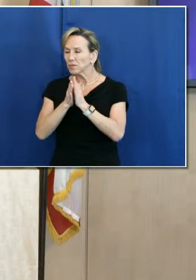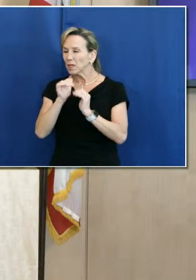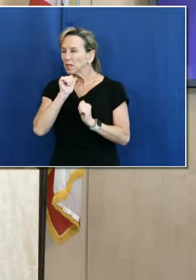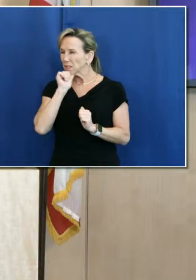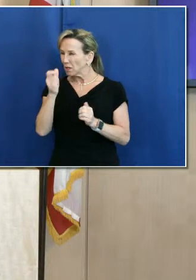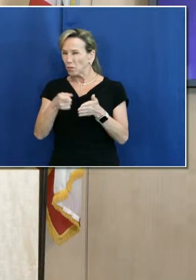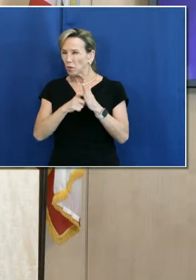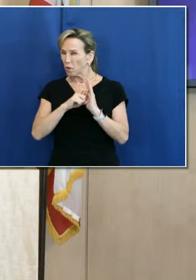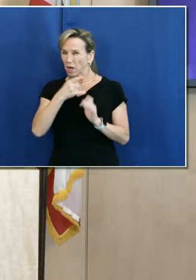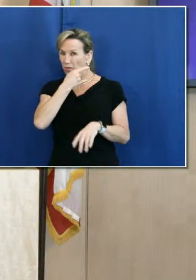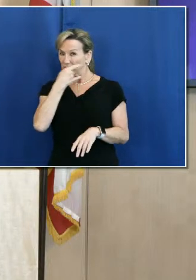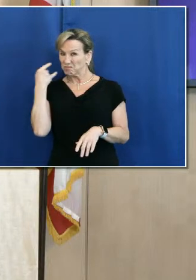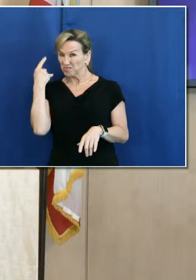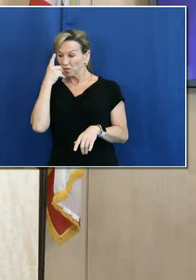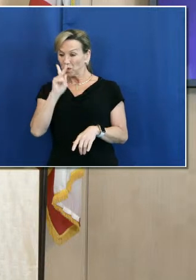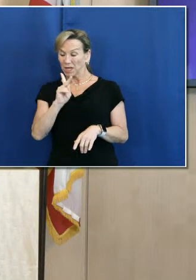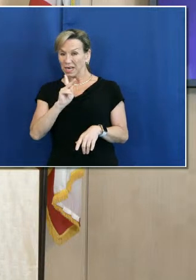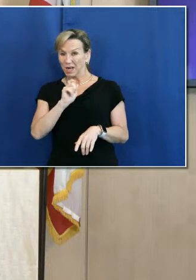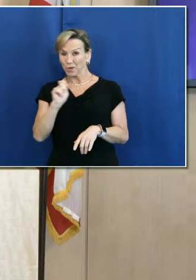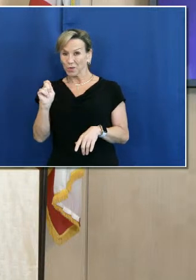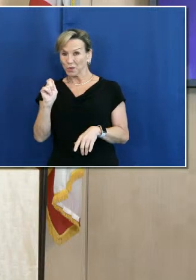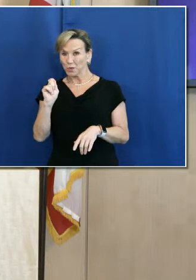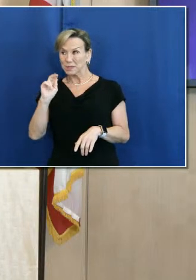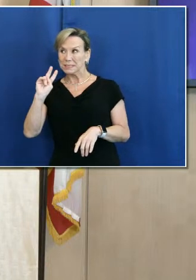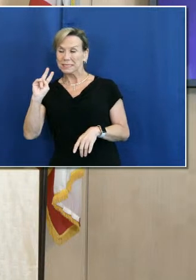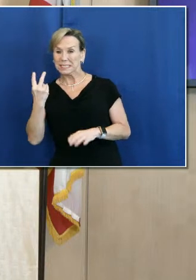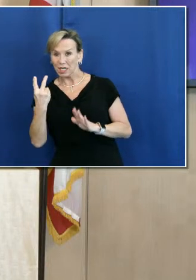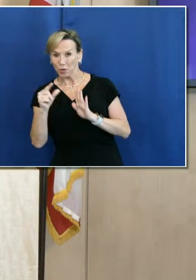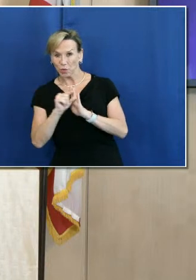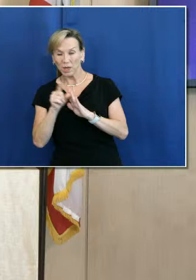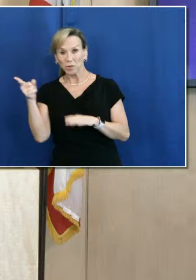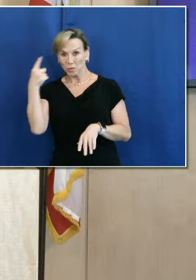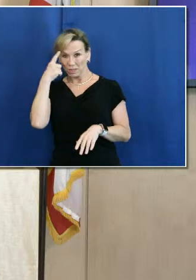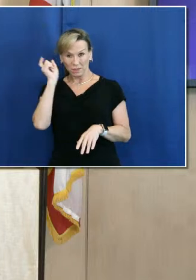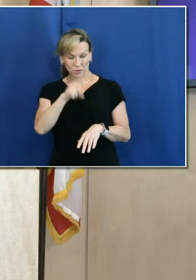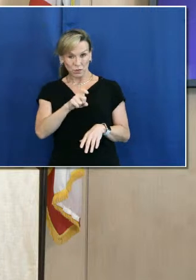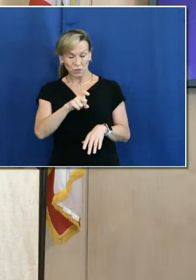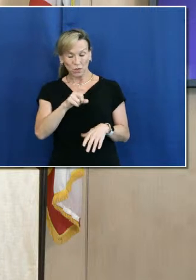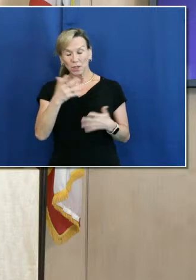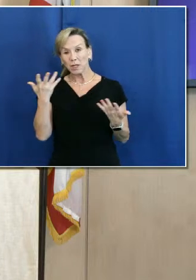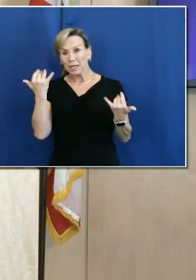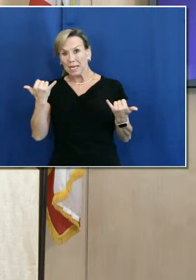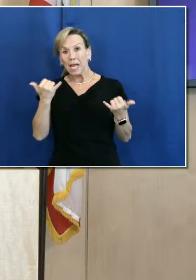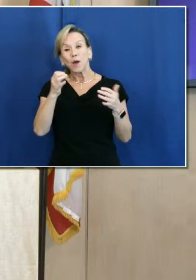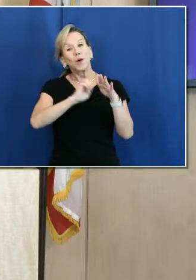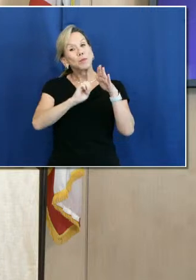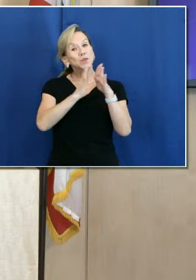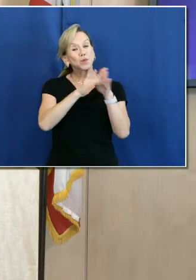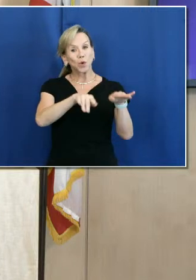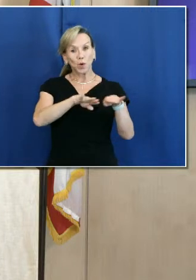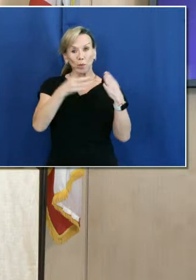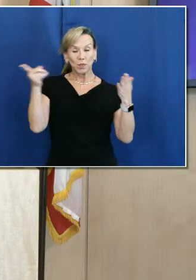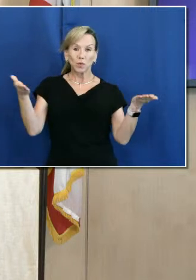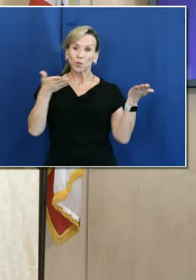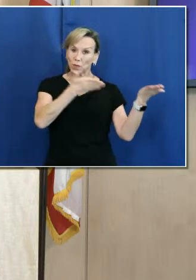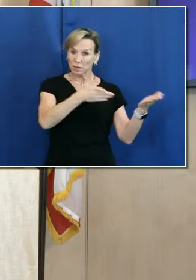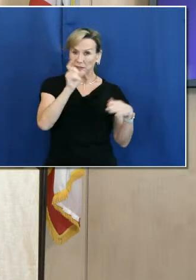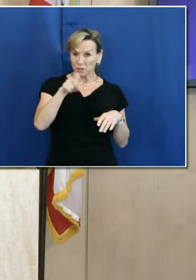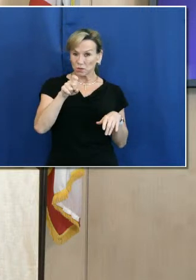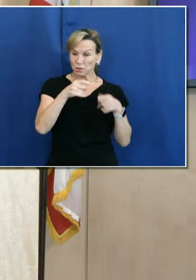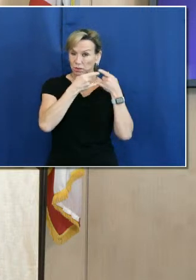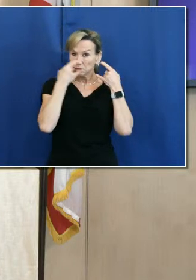grade. Do you think they should, and would you recommend it for elementary schools that are opening now or will be opening next